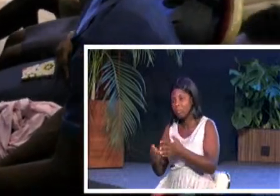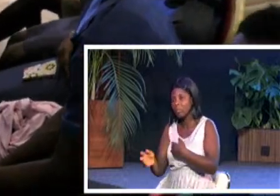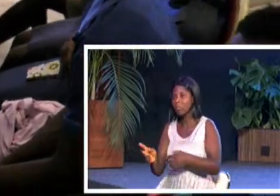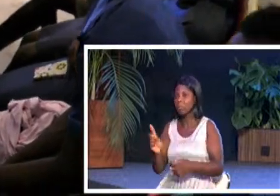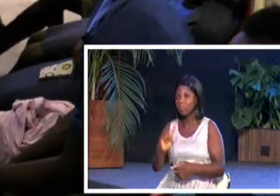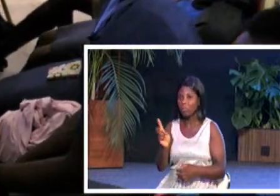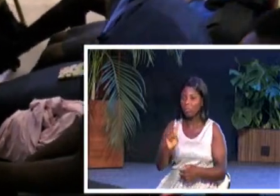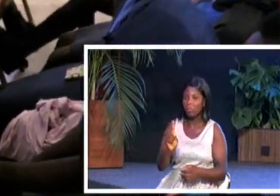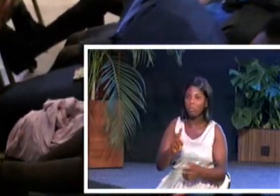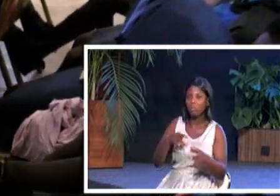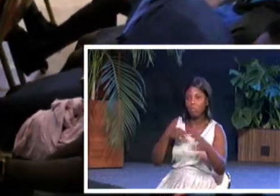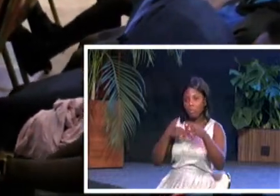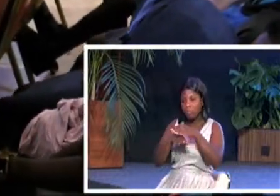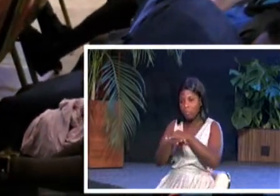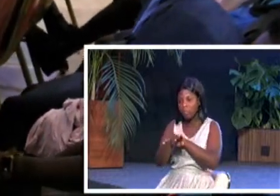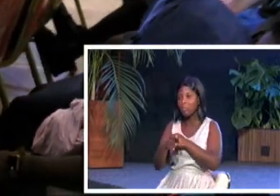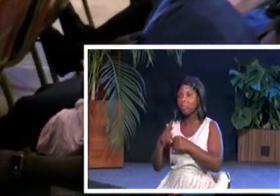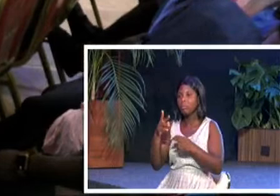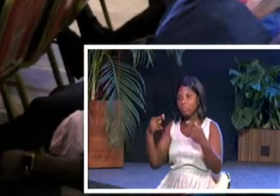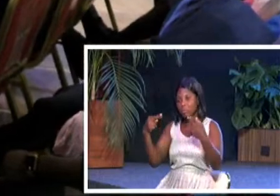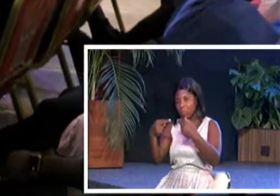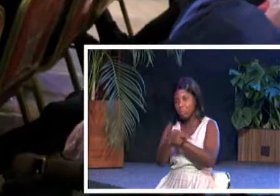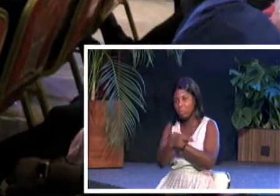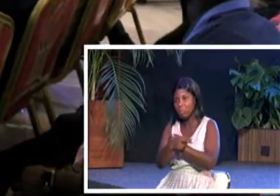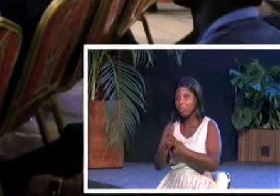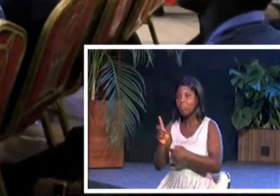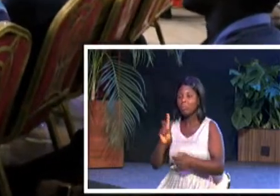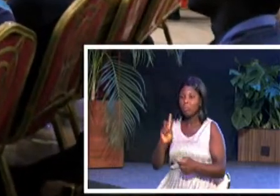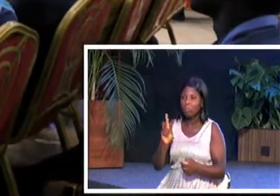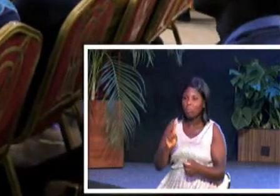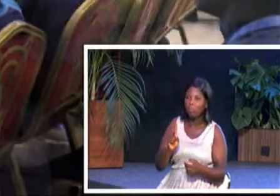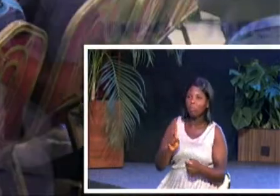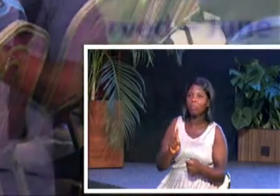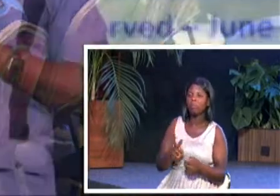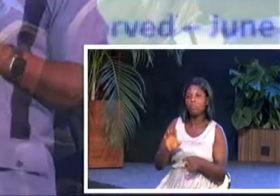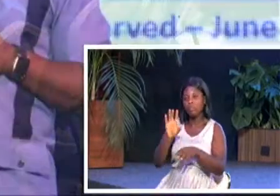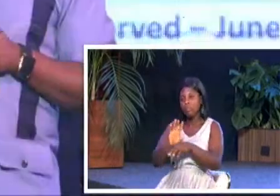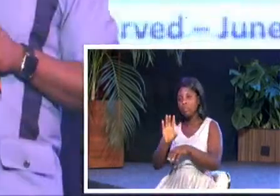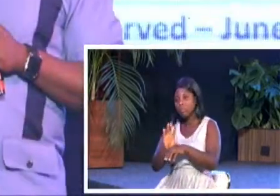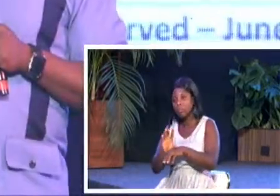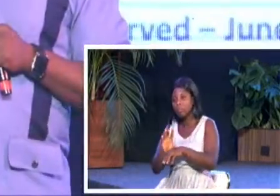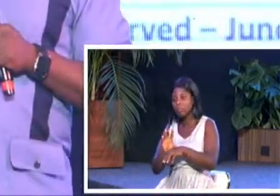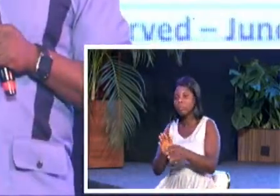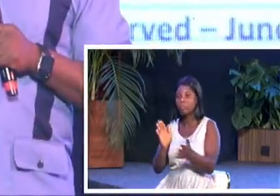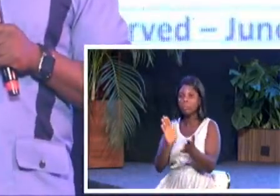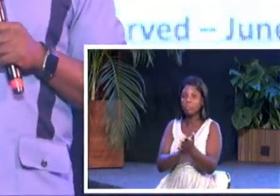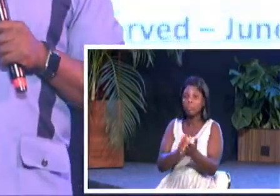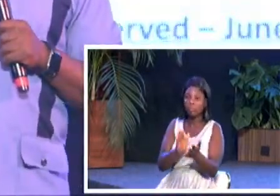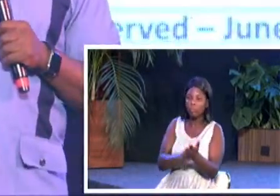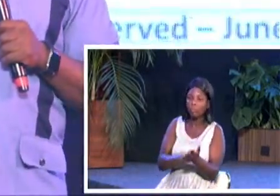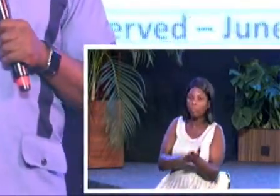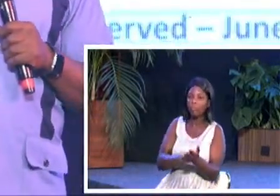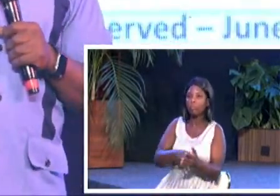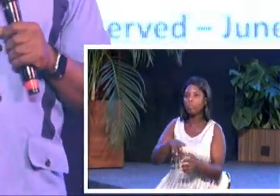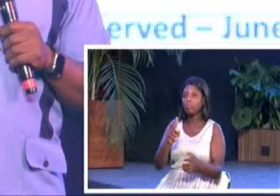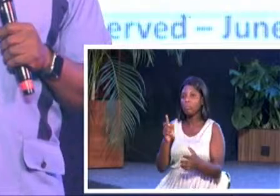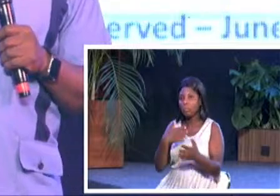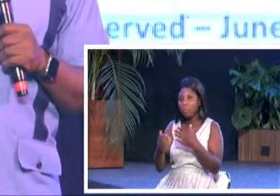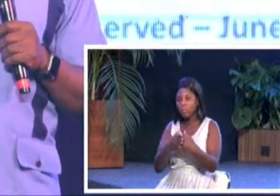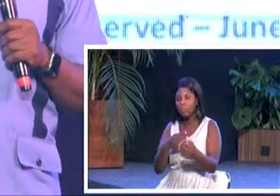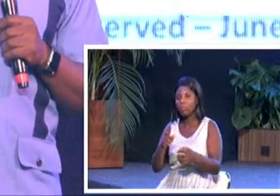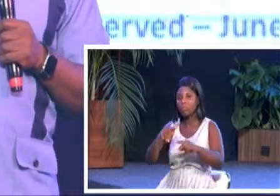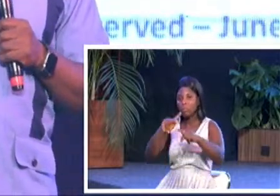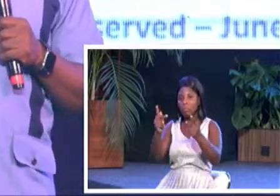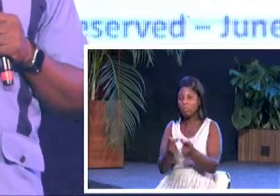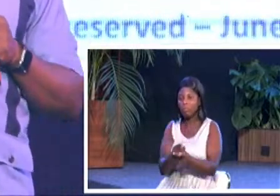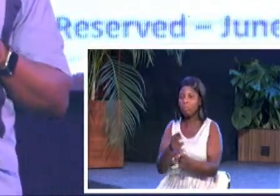are. So you can be in Tamale and be designing a website for a company in the US. You can also be in Boko and